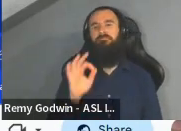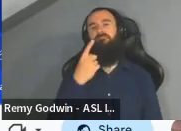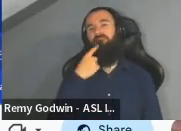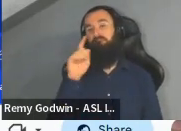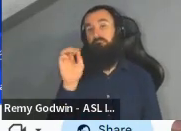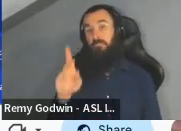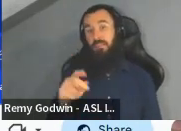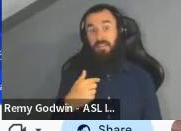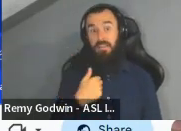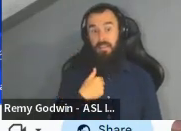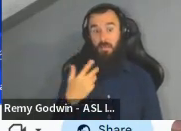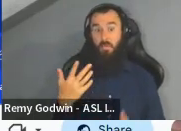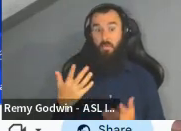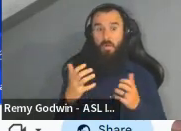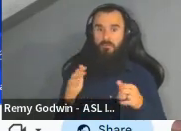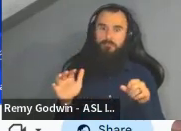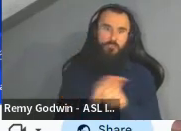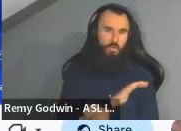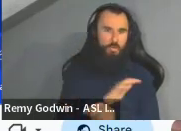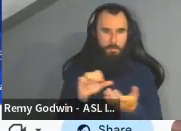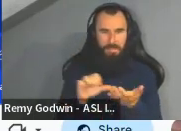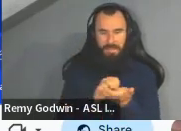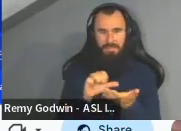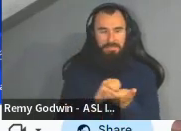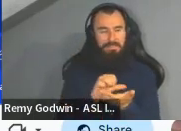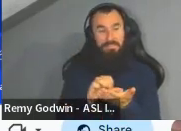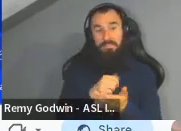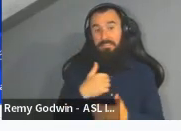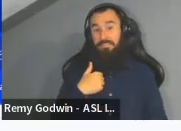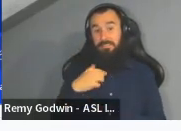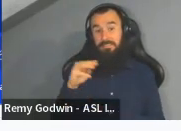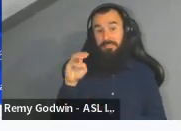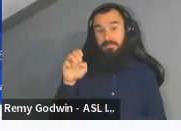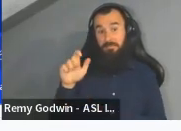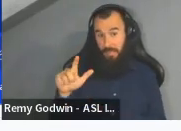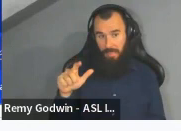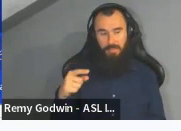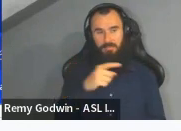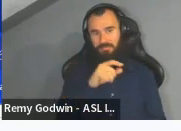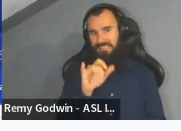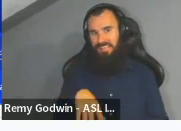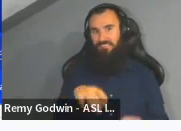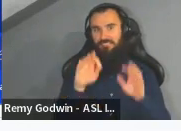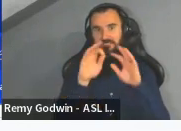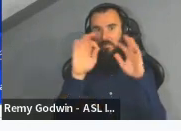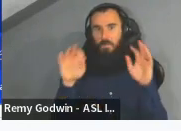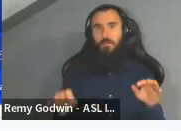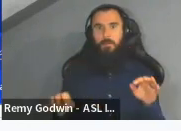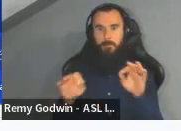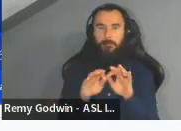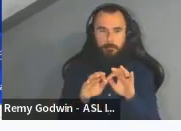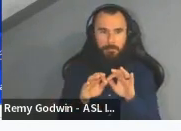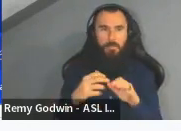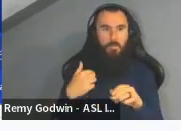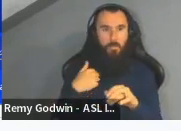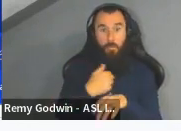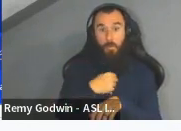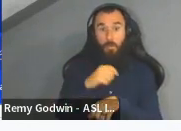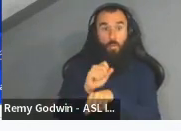I wanted to do a full page real quick. This is Mel, and this is the form that we worked